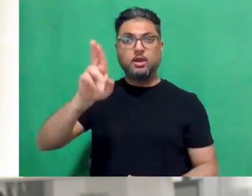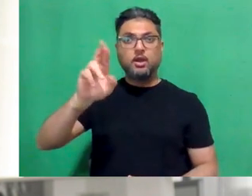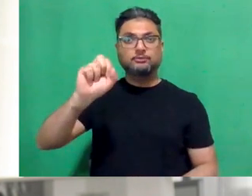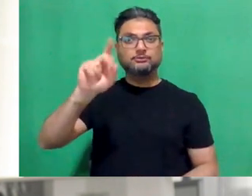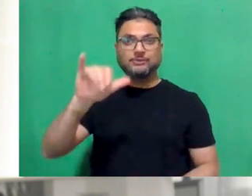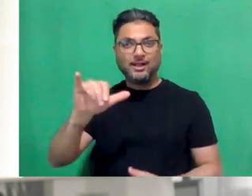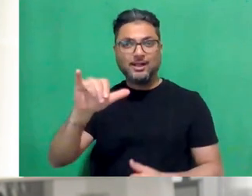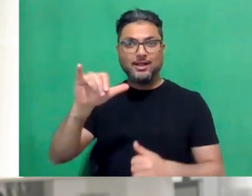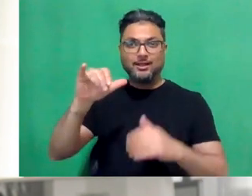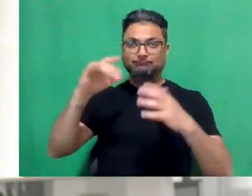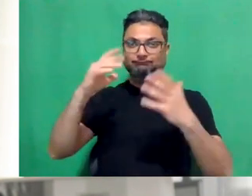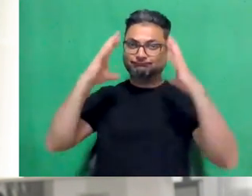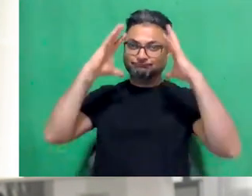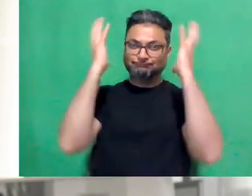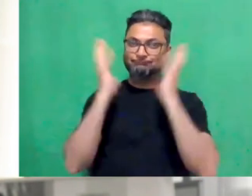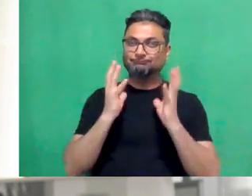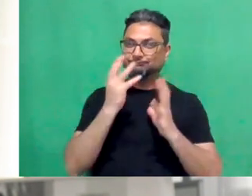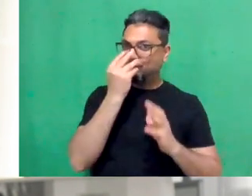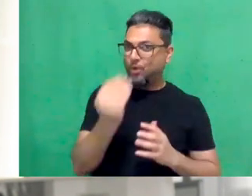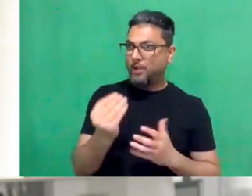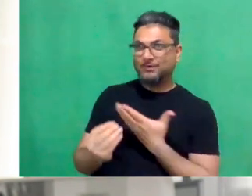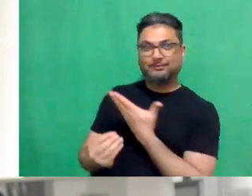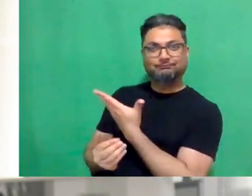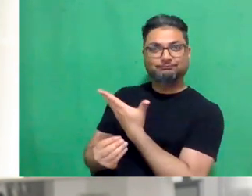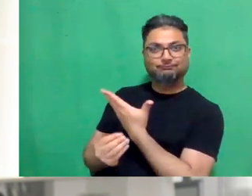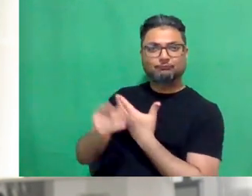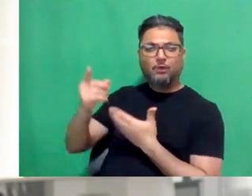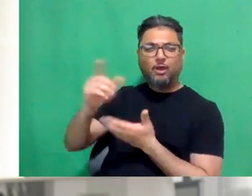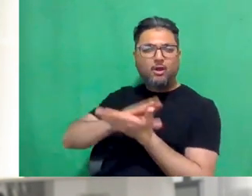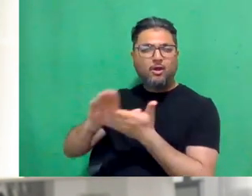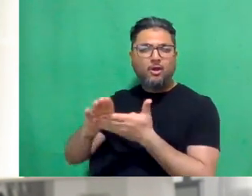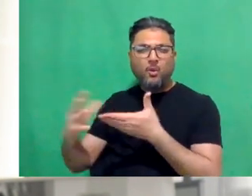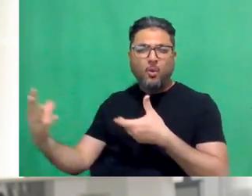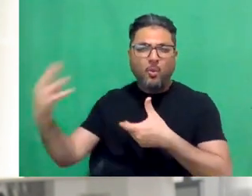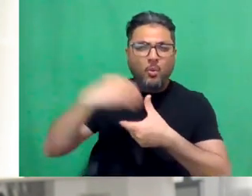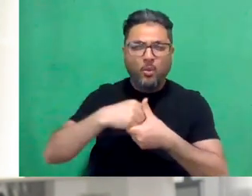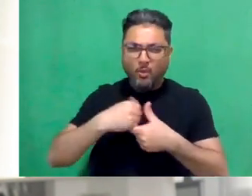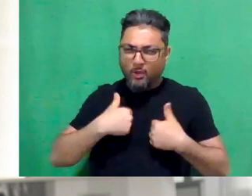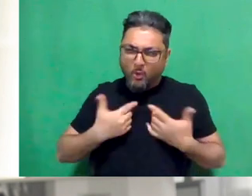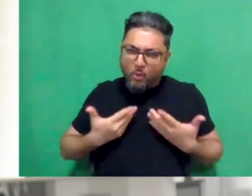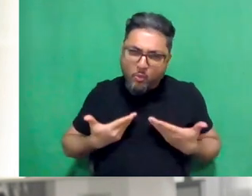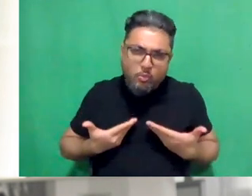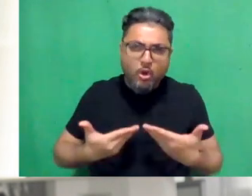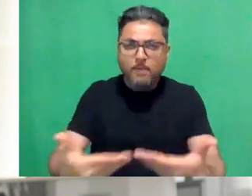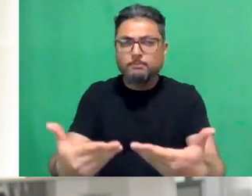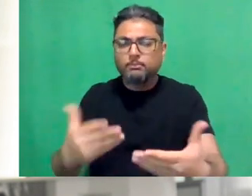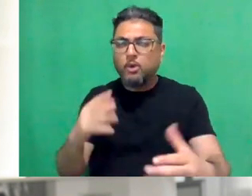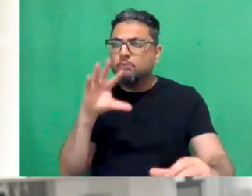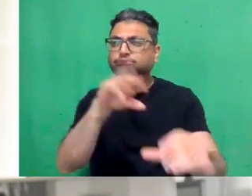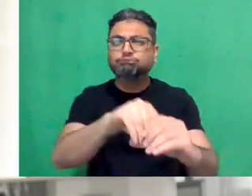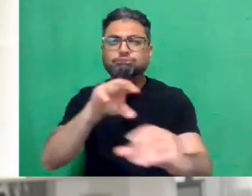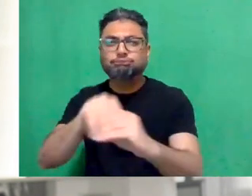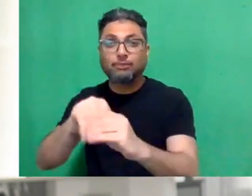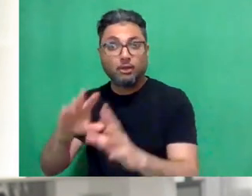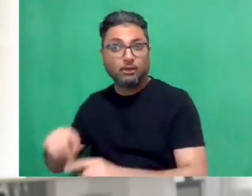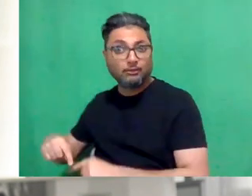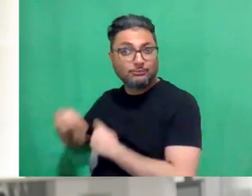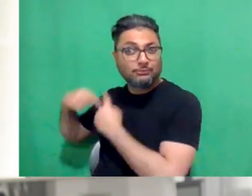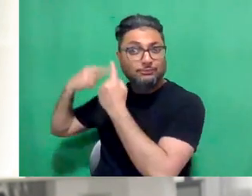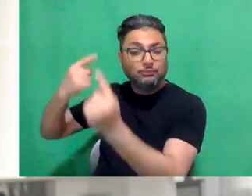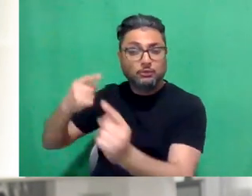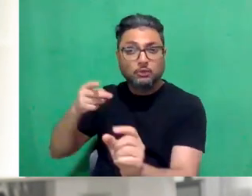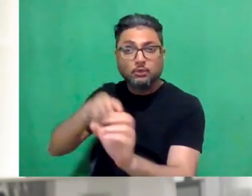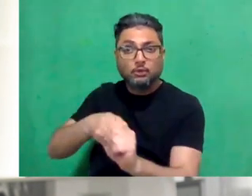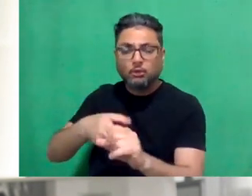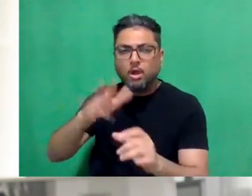and inclusive. Since then, we have grown so much, including opening our waterfront campus and student